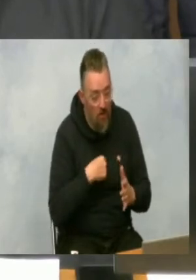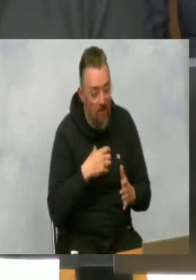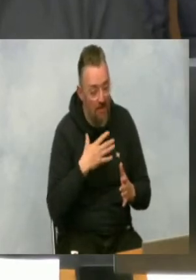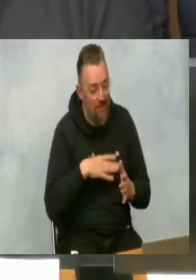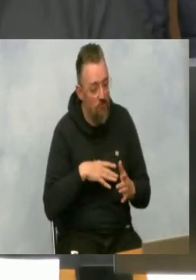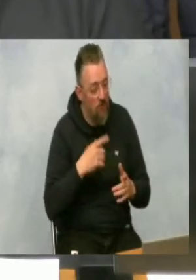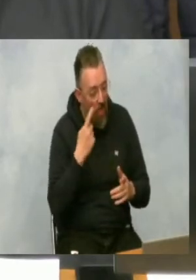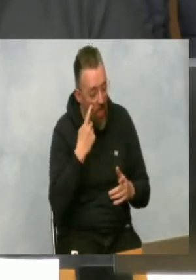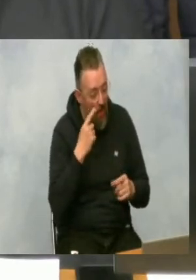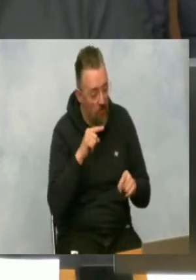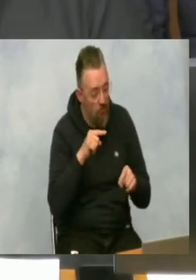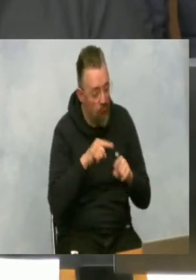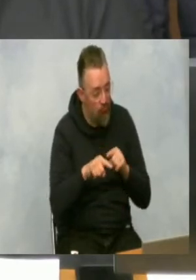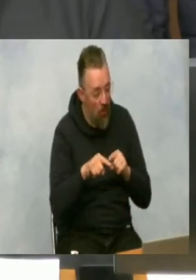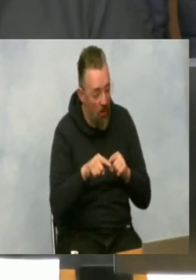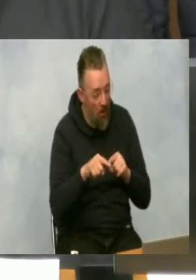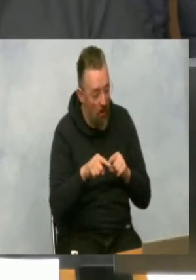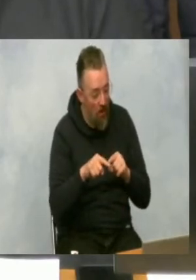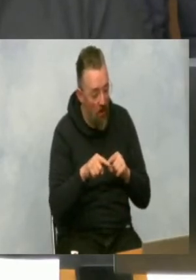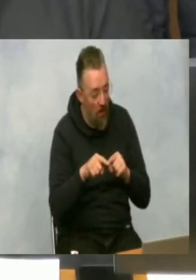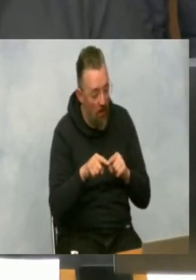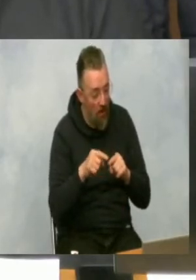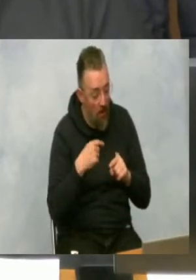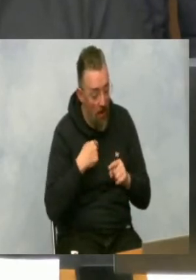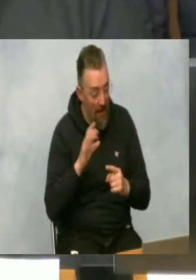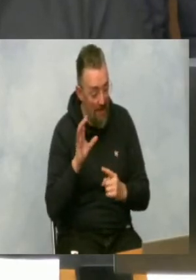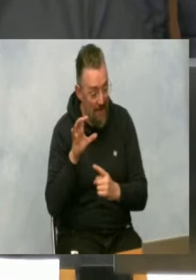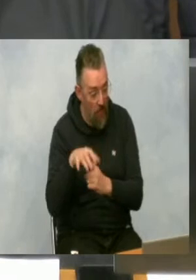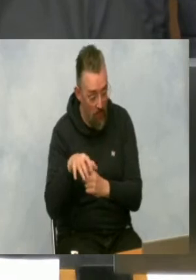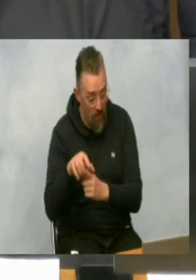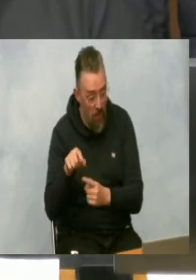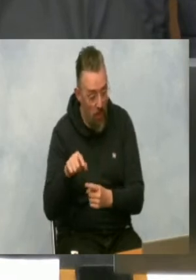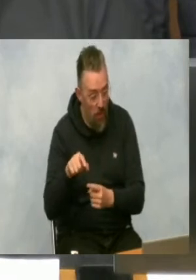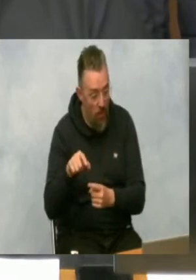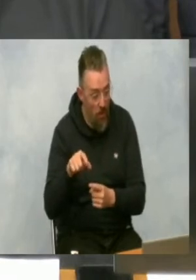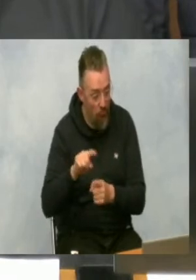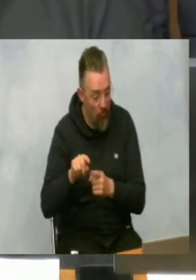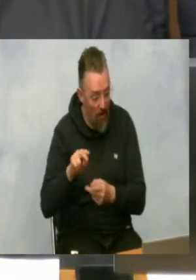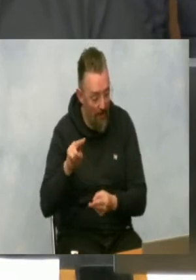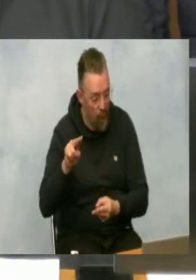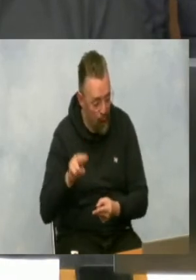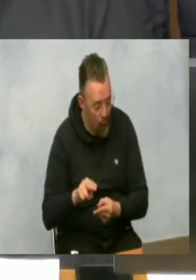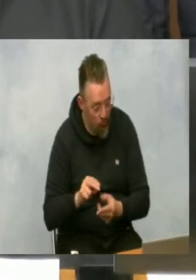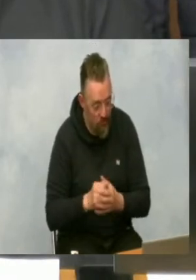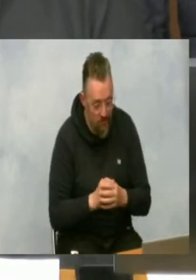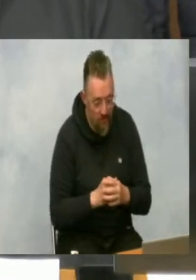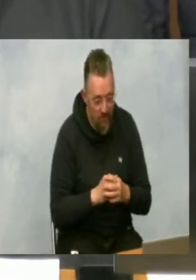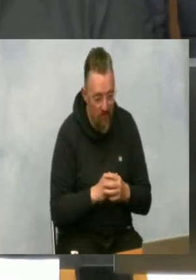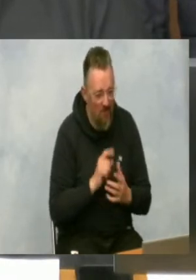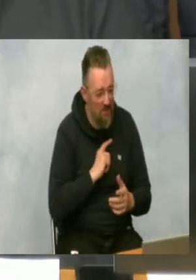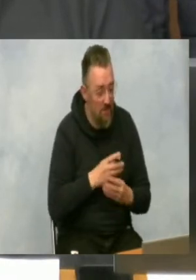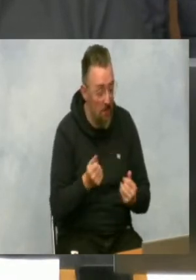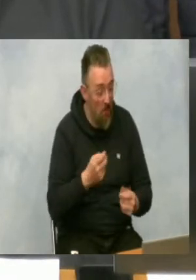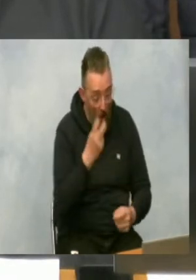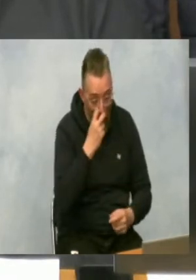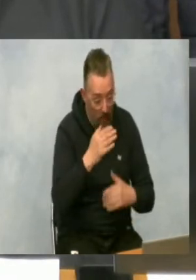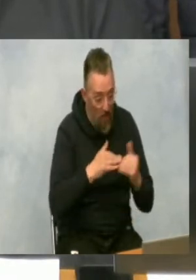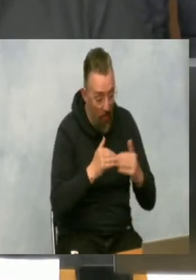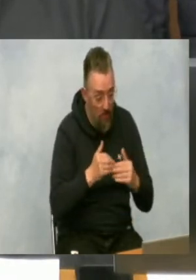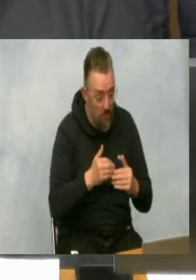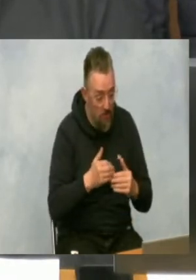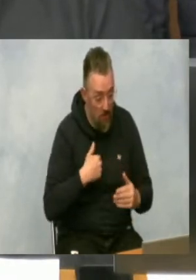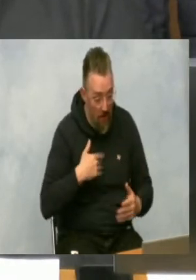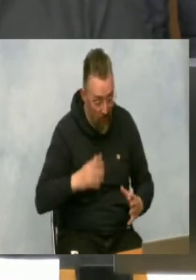try to bring in our capital wherever we can with these older buildings that are actually costing us